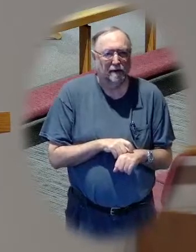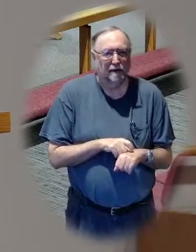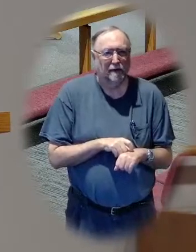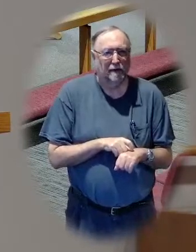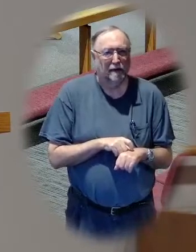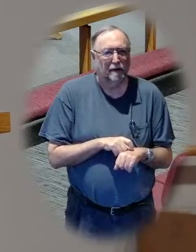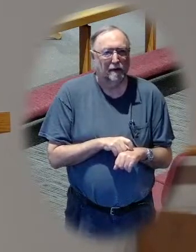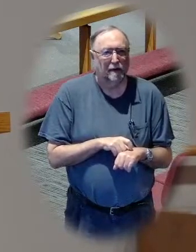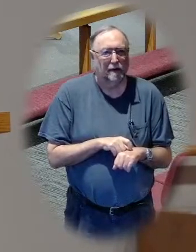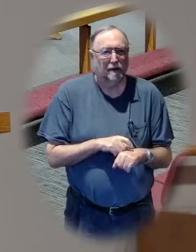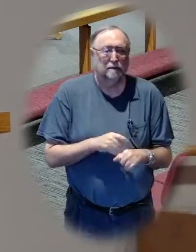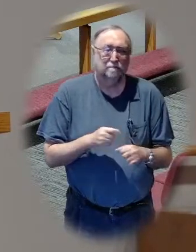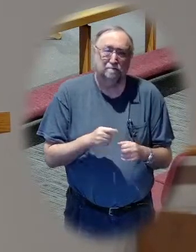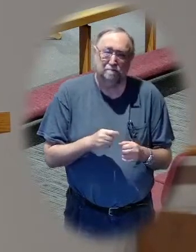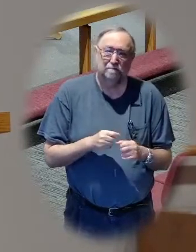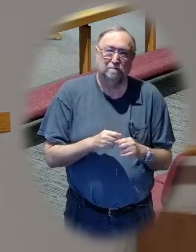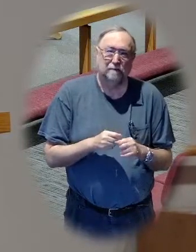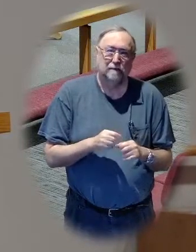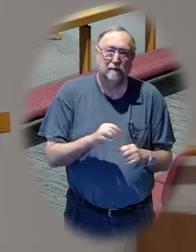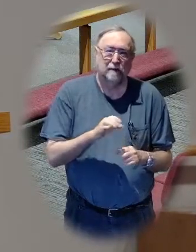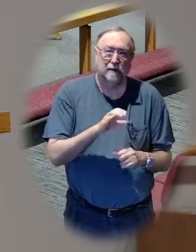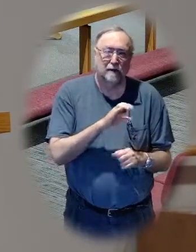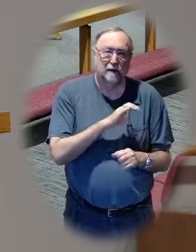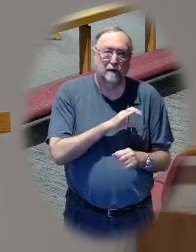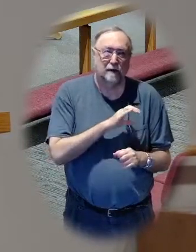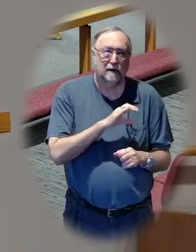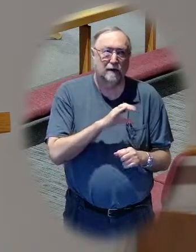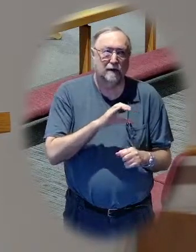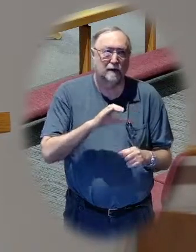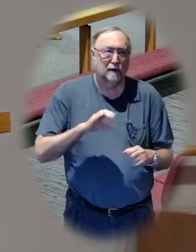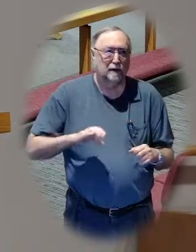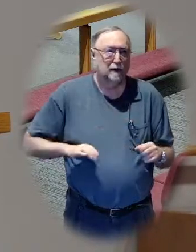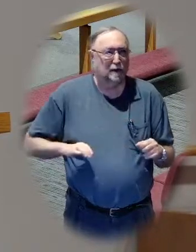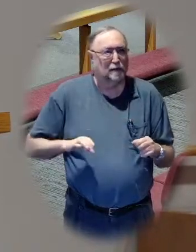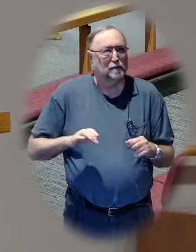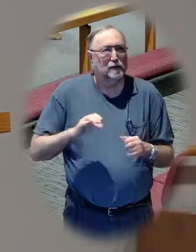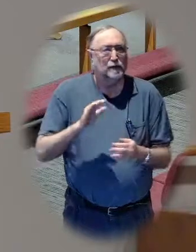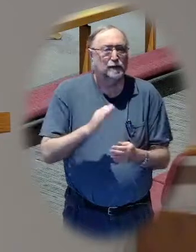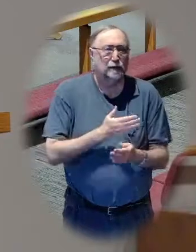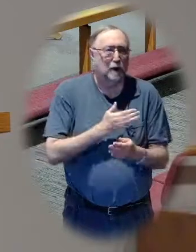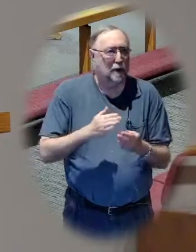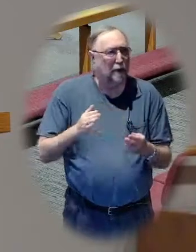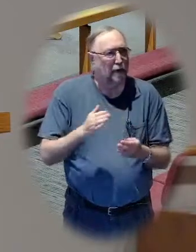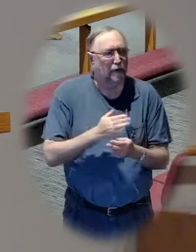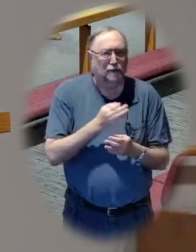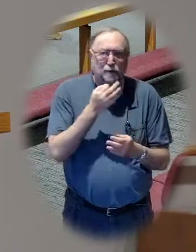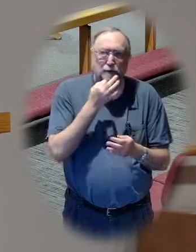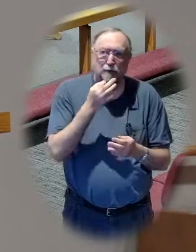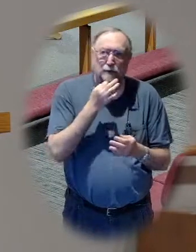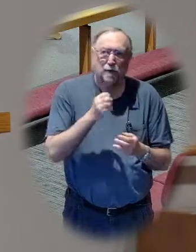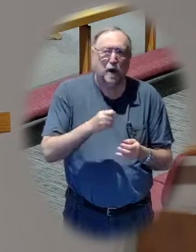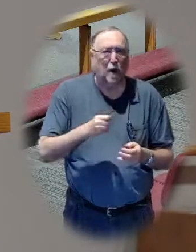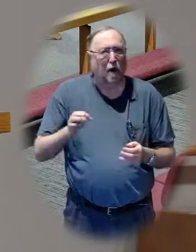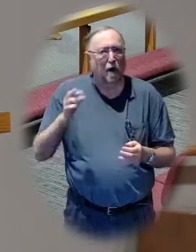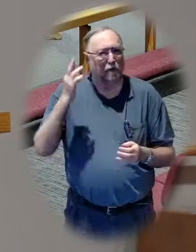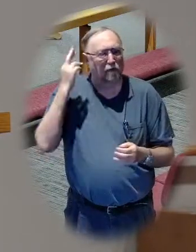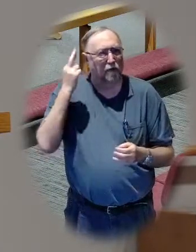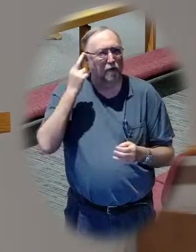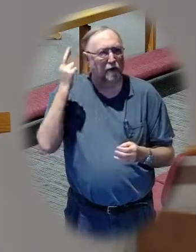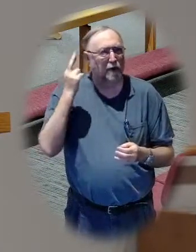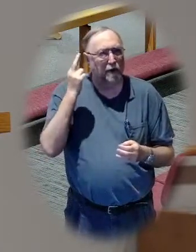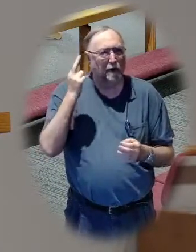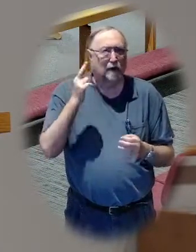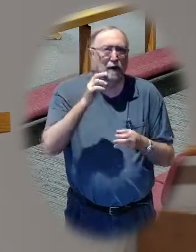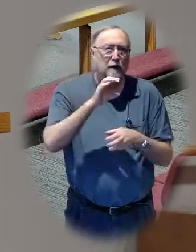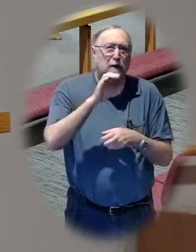Christmas carols will be off of the radio. Christmas decorations will come down, and it'll happen in